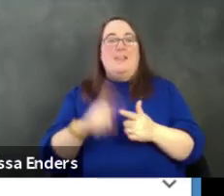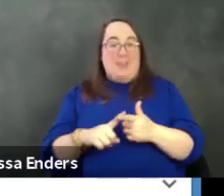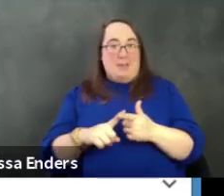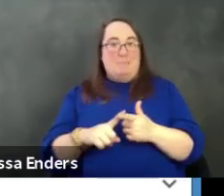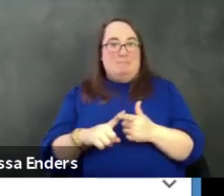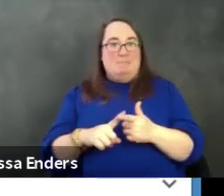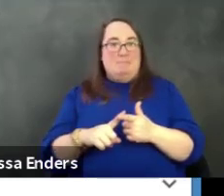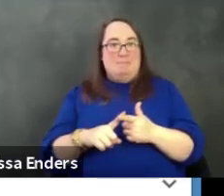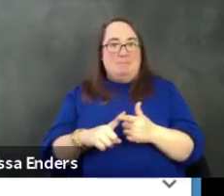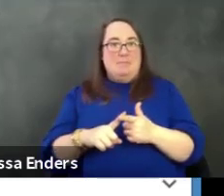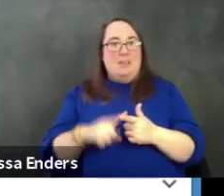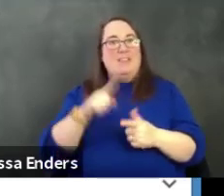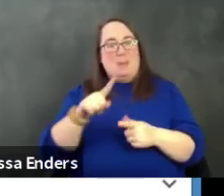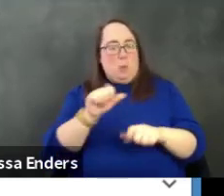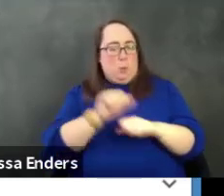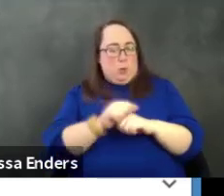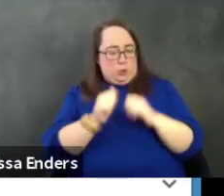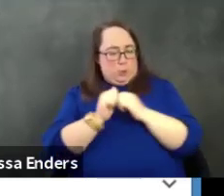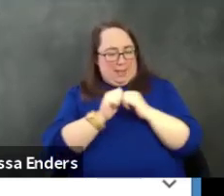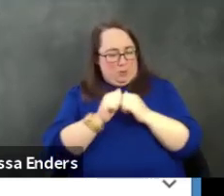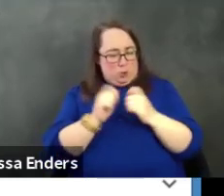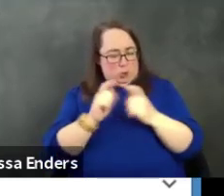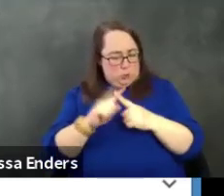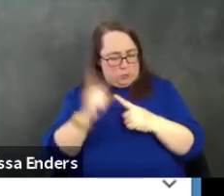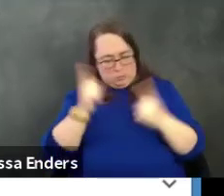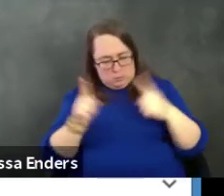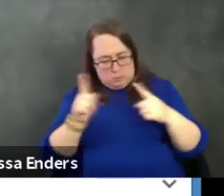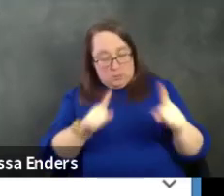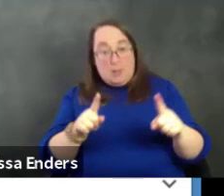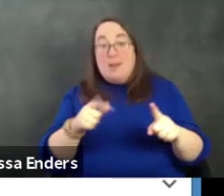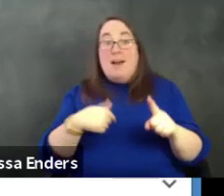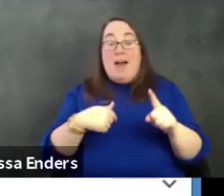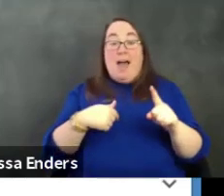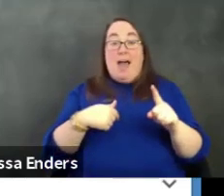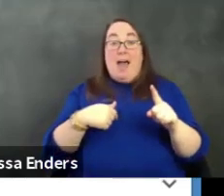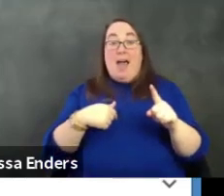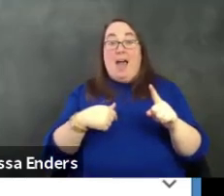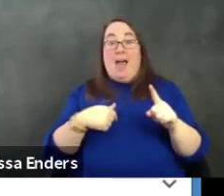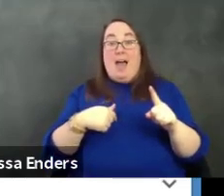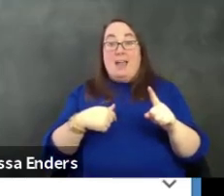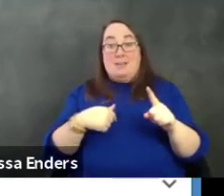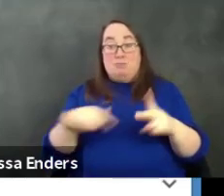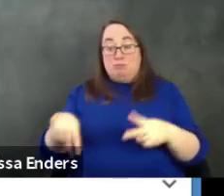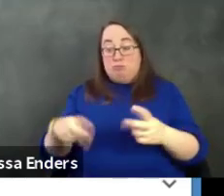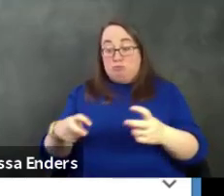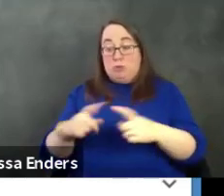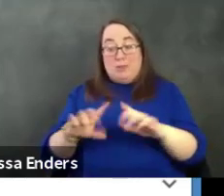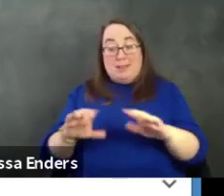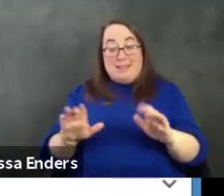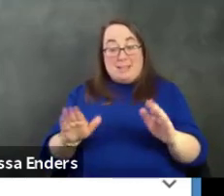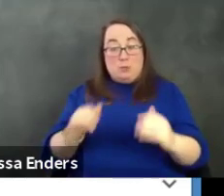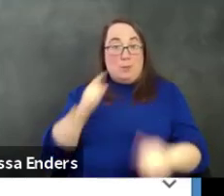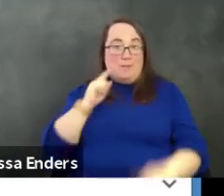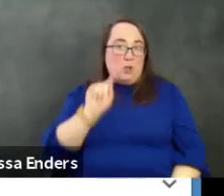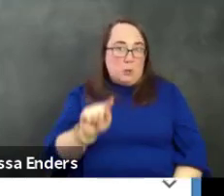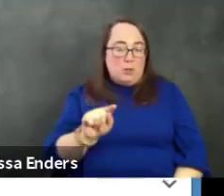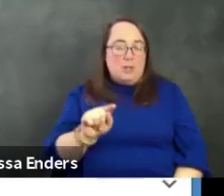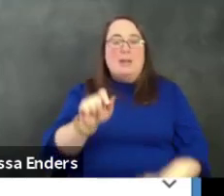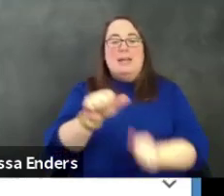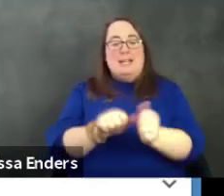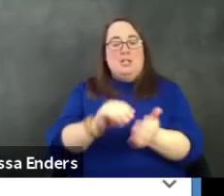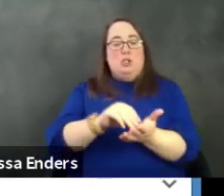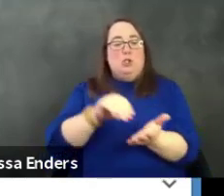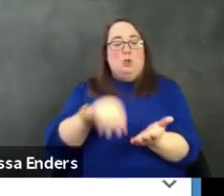to collaboratively work on this document. So I dropped it in the Google Classroom for you guys to take a look. So each student would